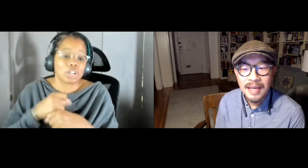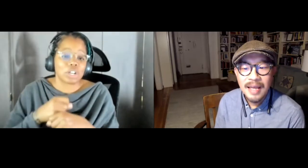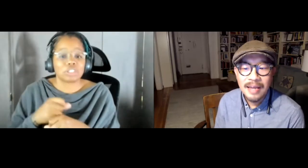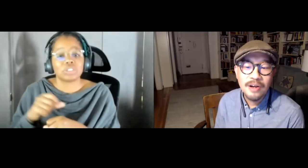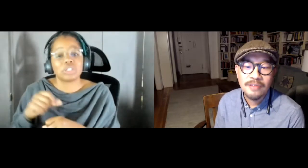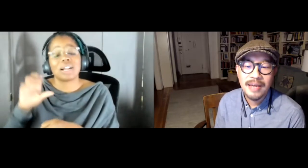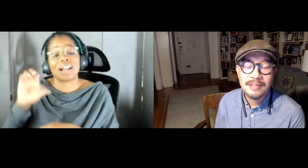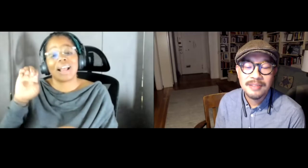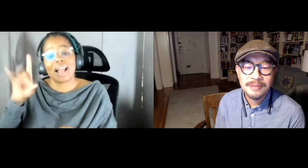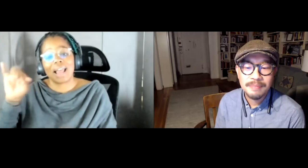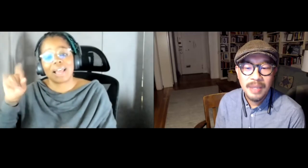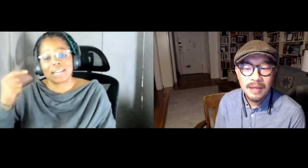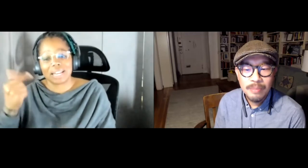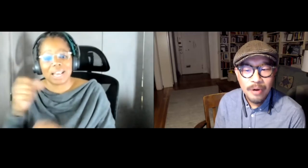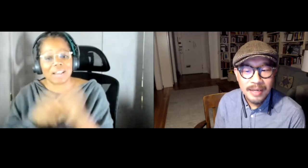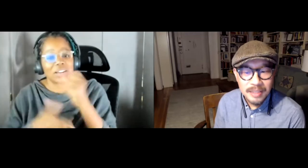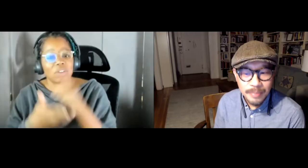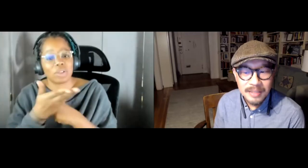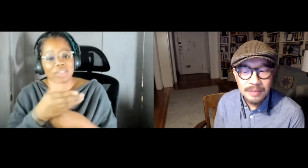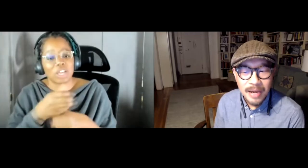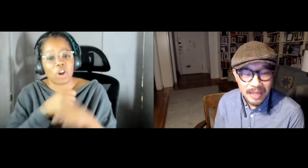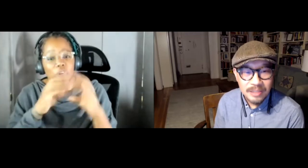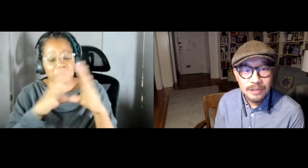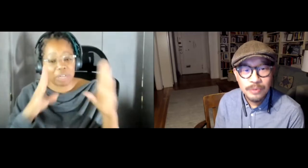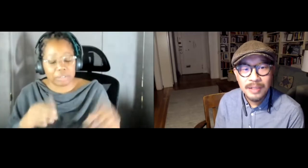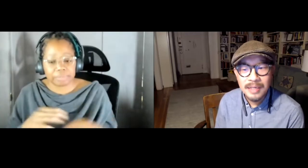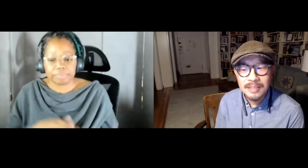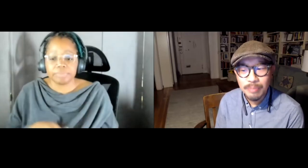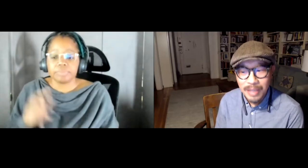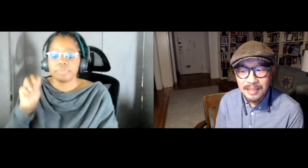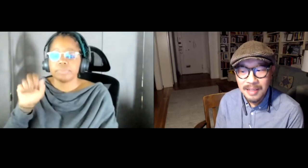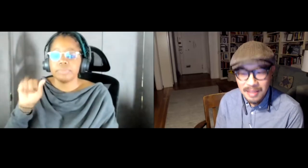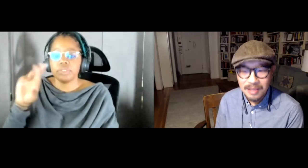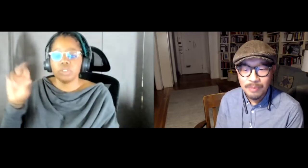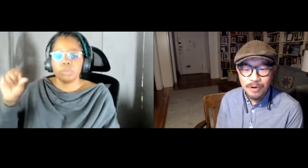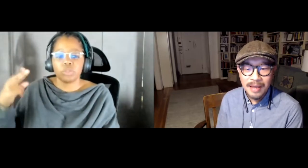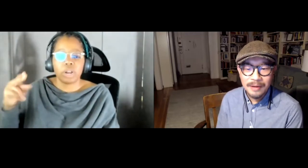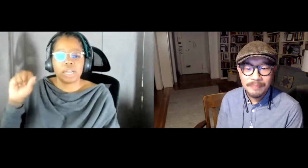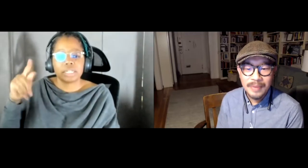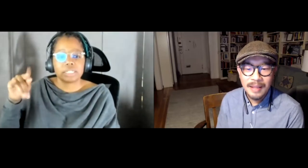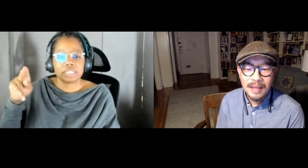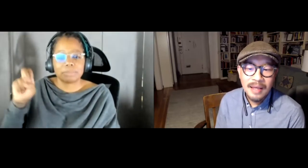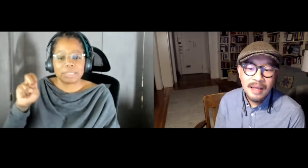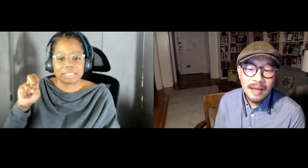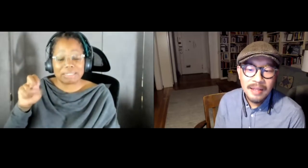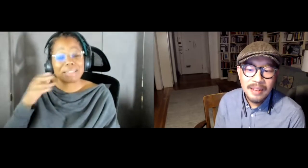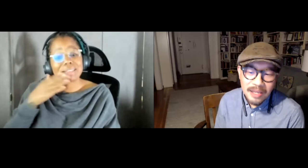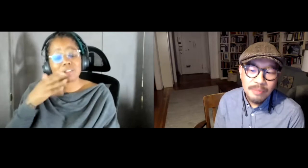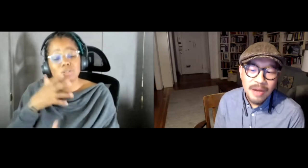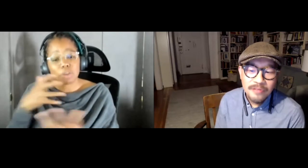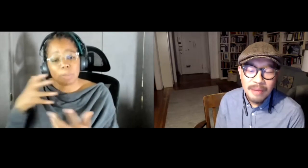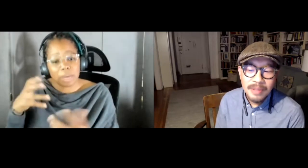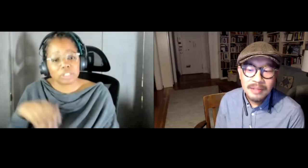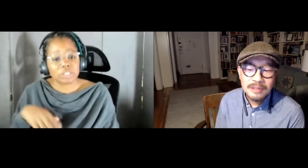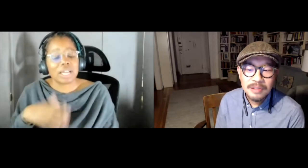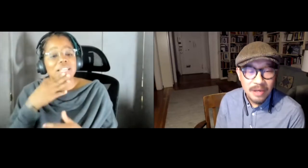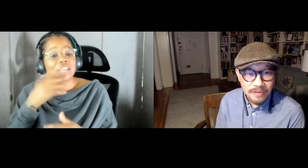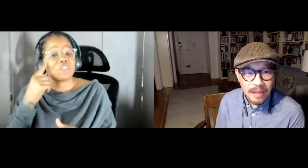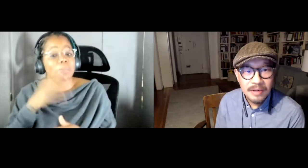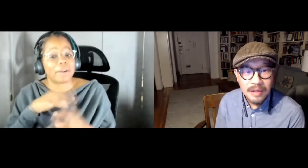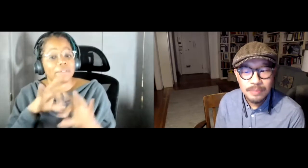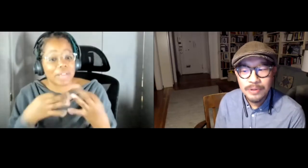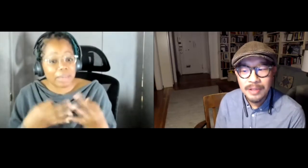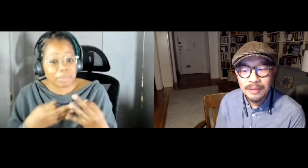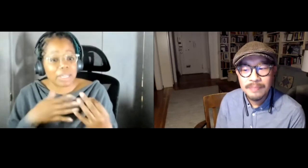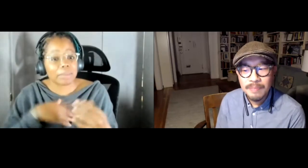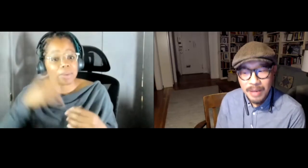else at Coffee House. Mariah Spence, my agent, who really is a blessing. Thank you, Mariah. Thank you to my family, to my